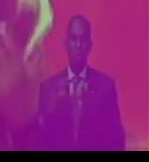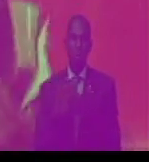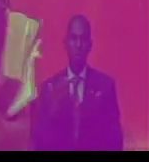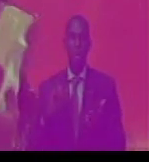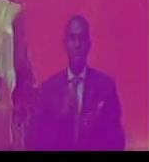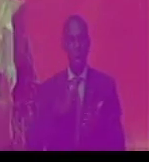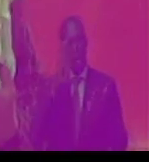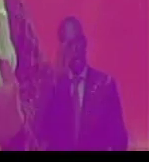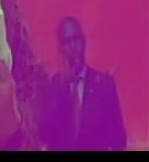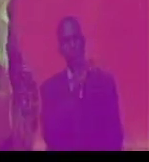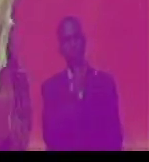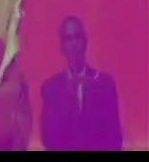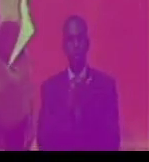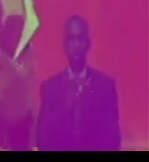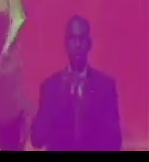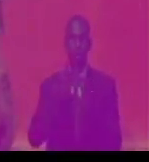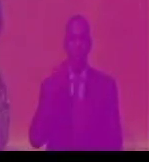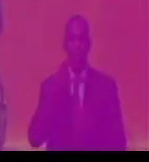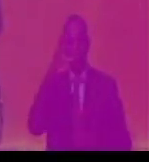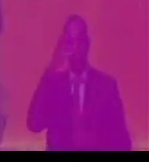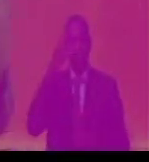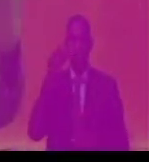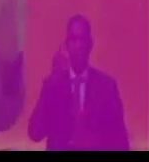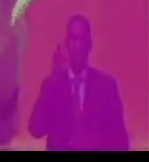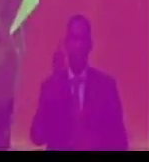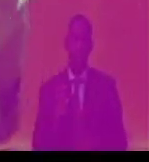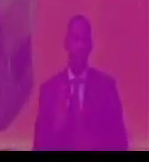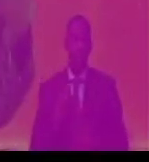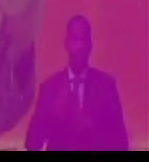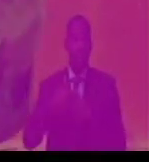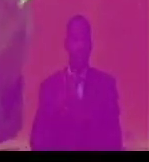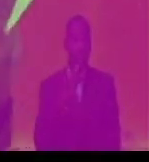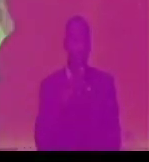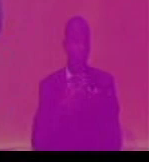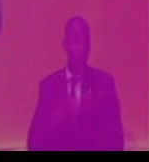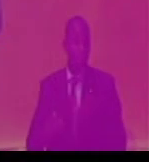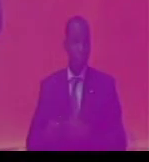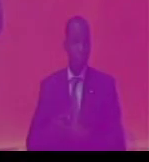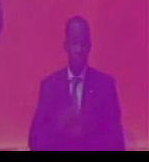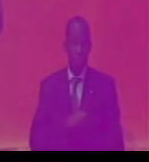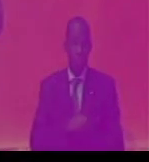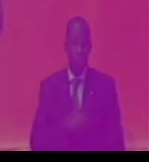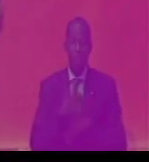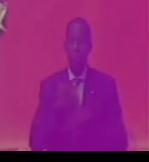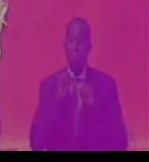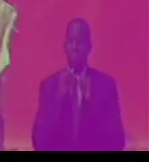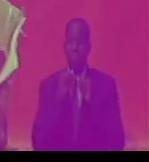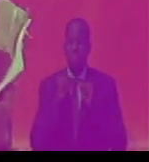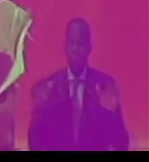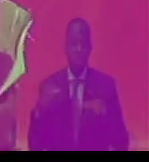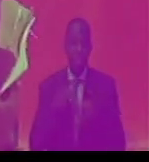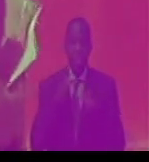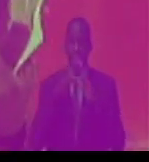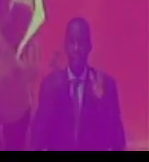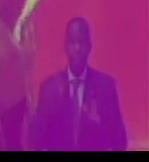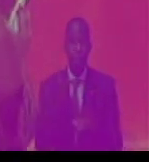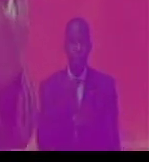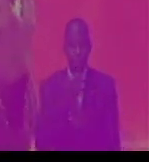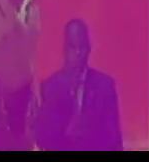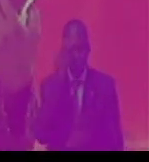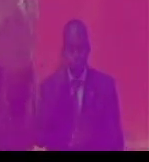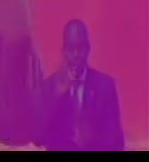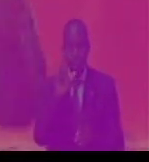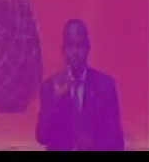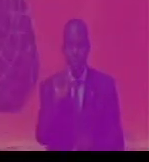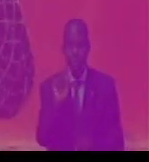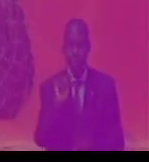nothing happened. But I know that God has done something because I believe the declaration of the man of God. After some days, there was nothing